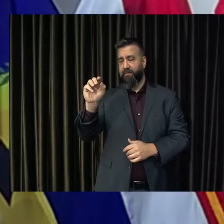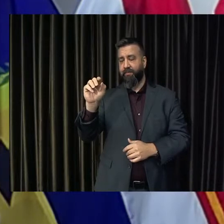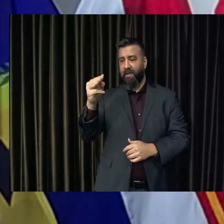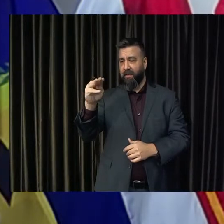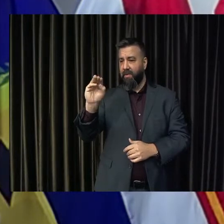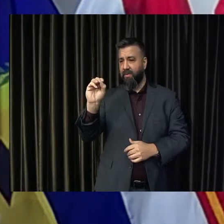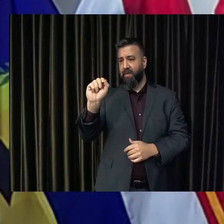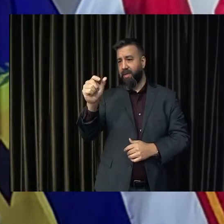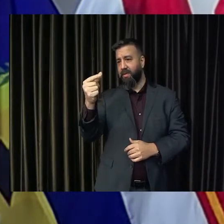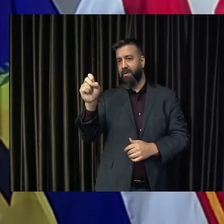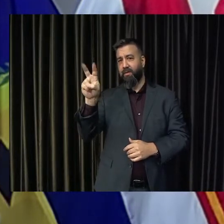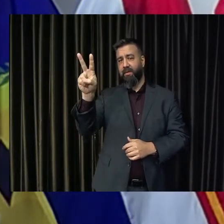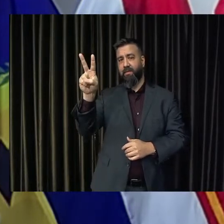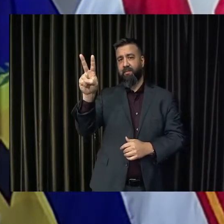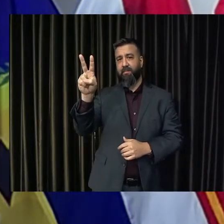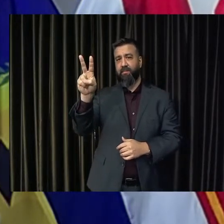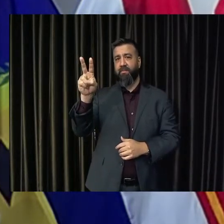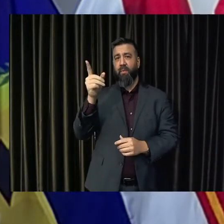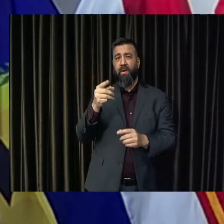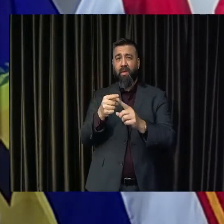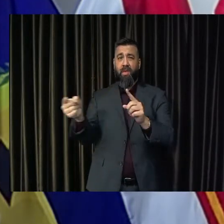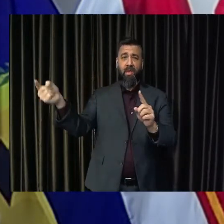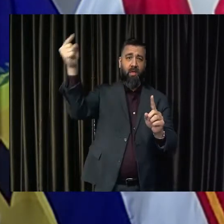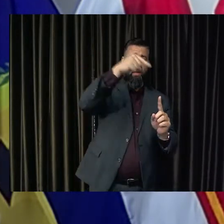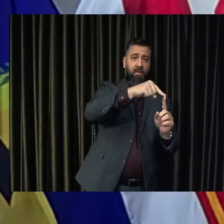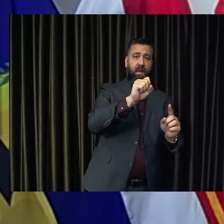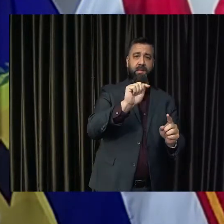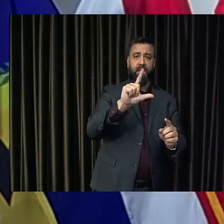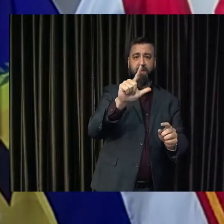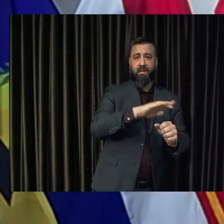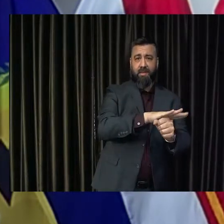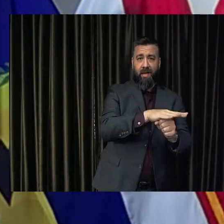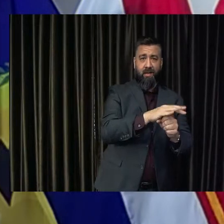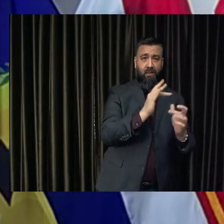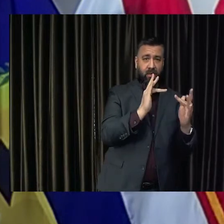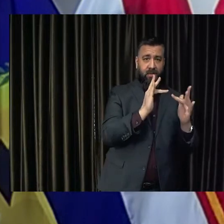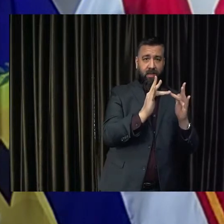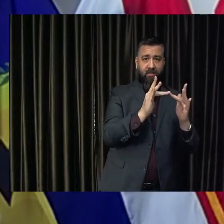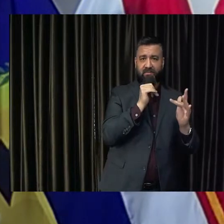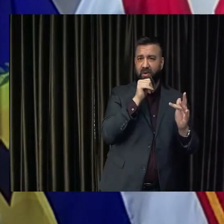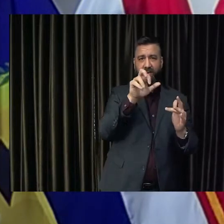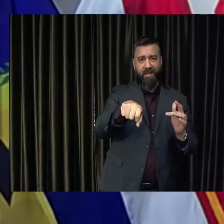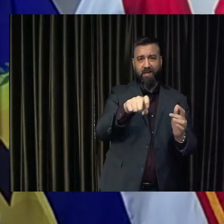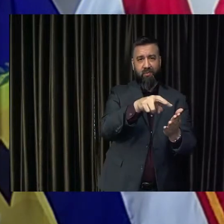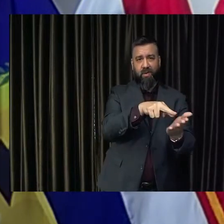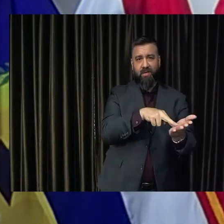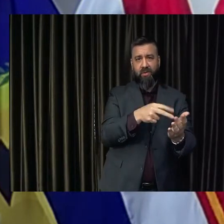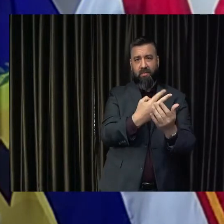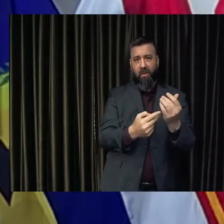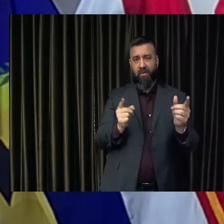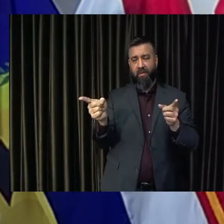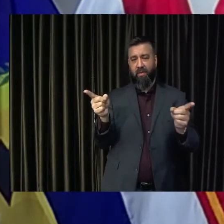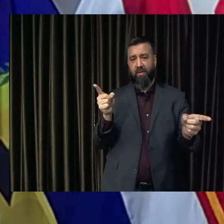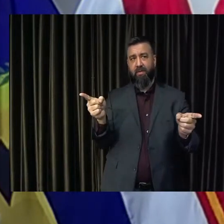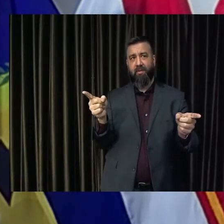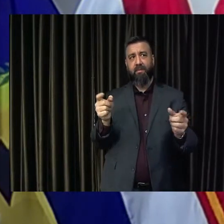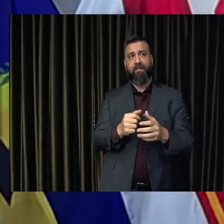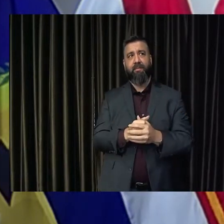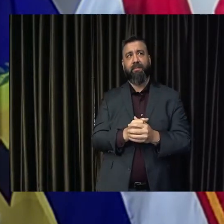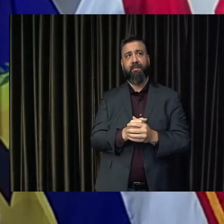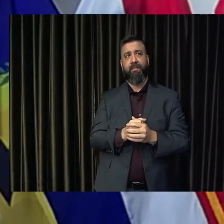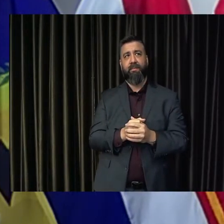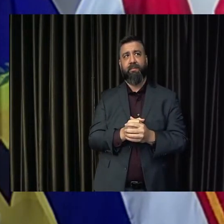not necessary to register on both sites. St. Louis County has its own scheduling system, and we will be using it to operate this